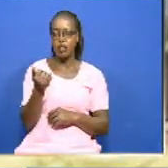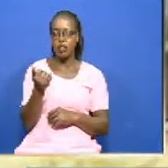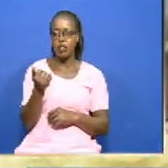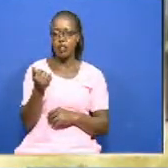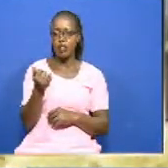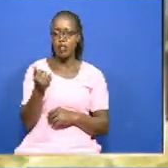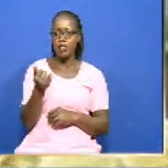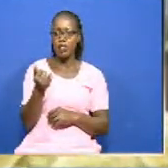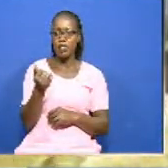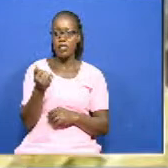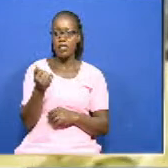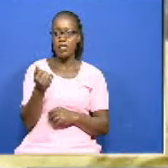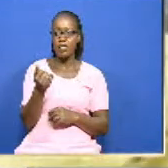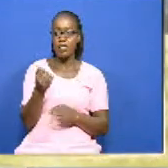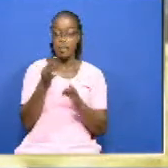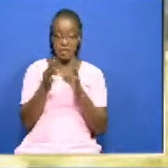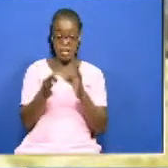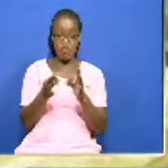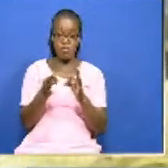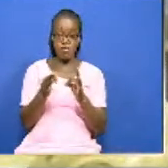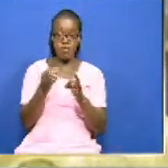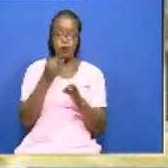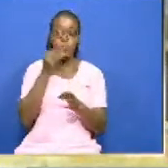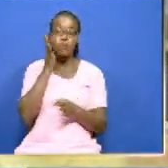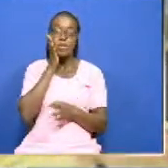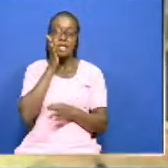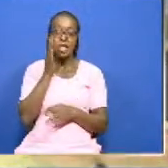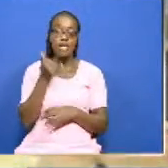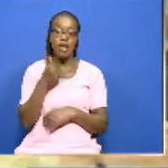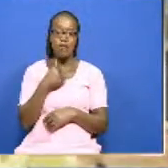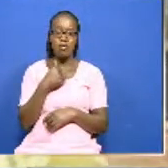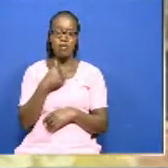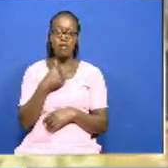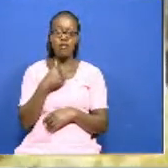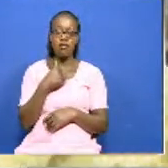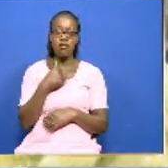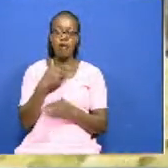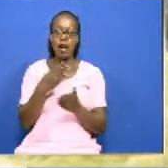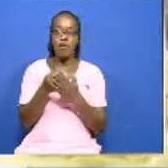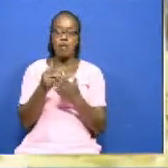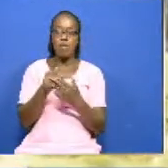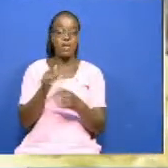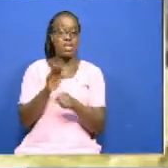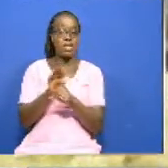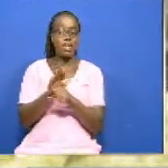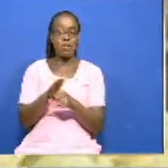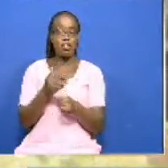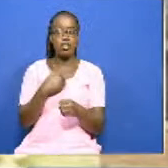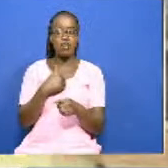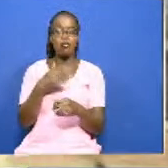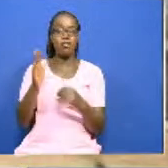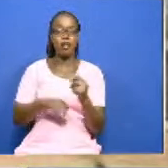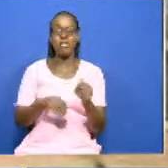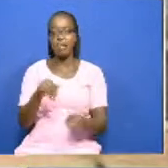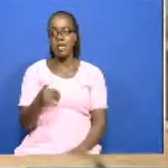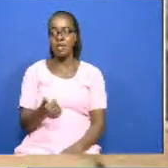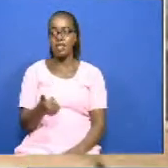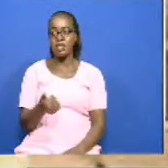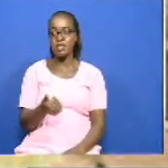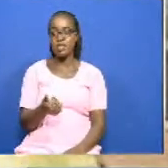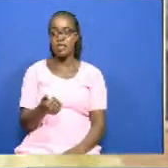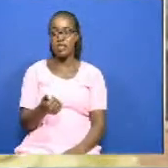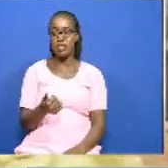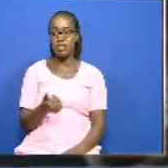nikilima asali huwa nimpatia pesa nyingi kuliko shambani. Kwa hivyo nikaona afadhali tu